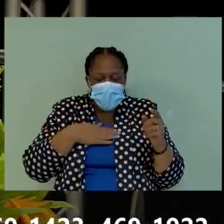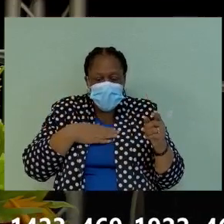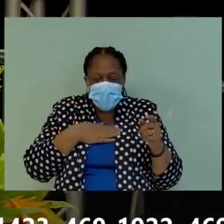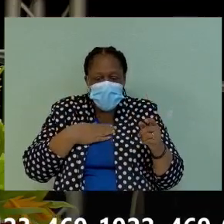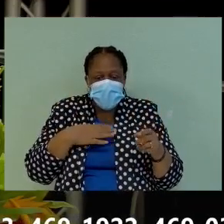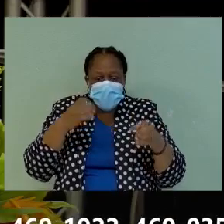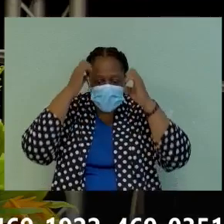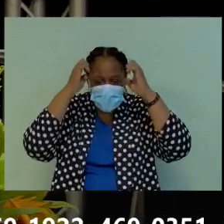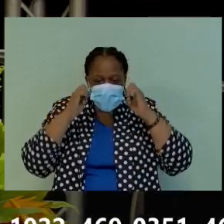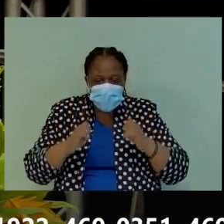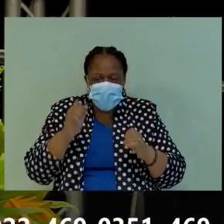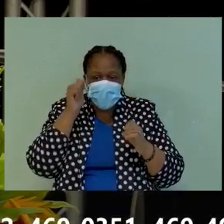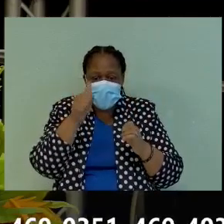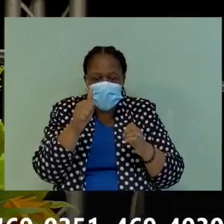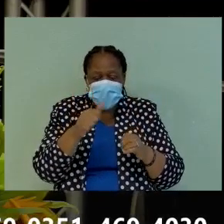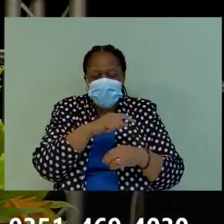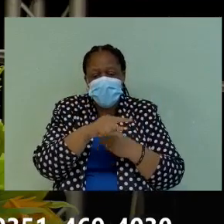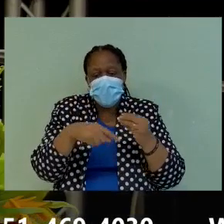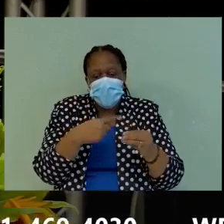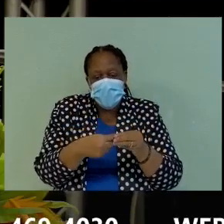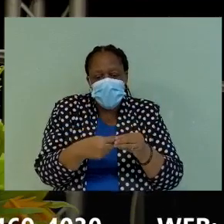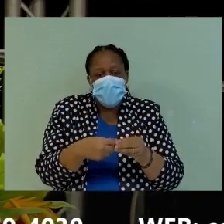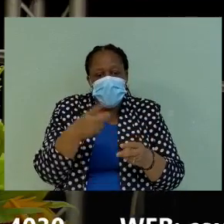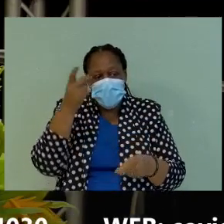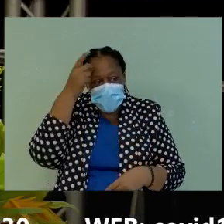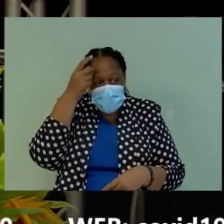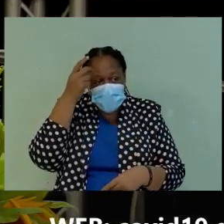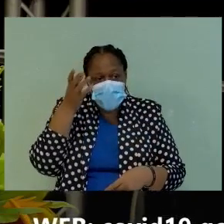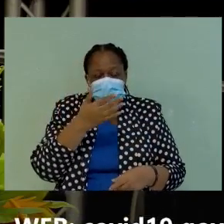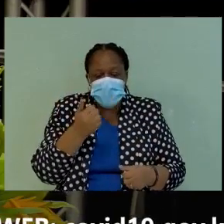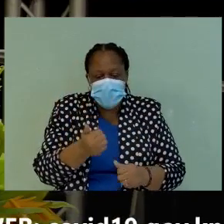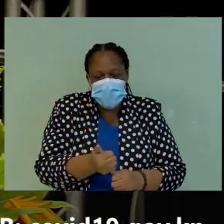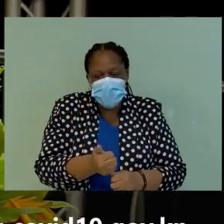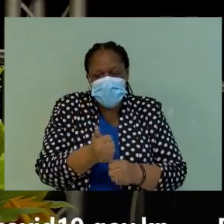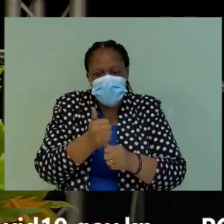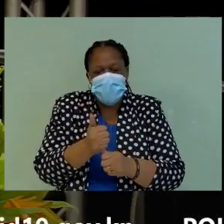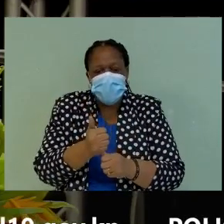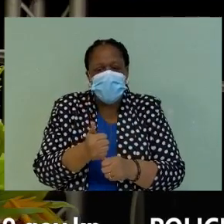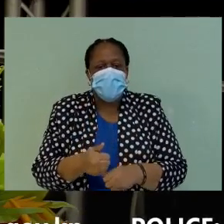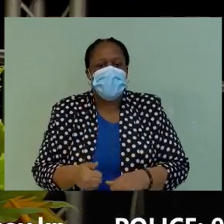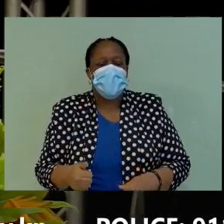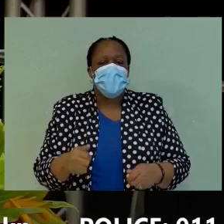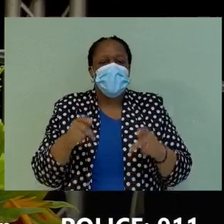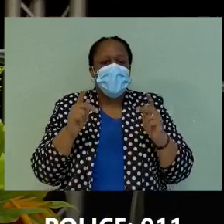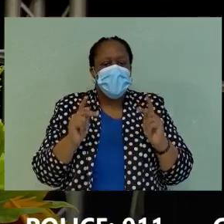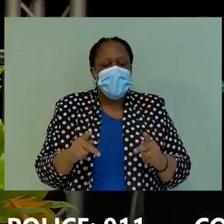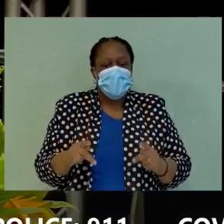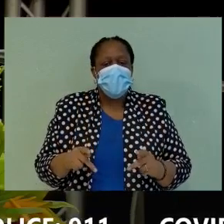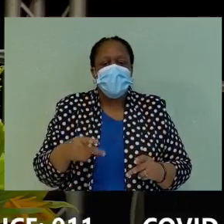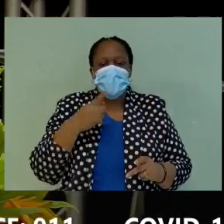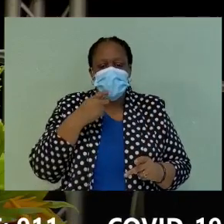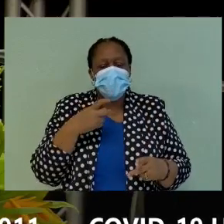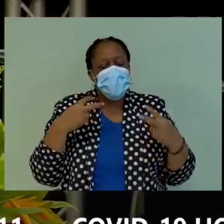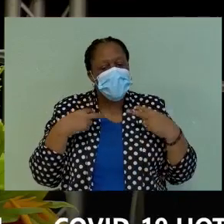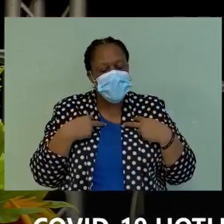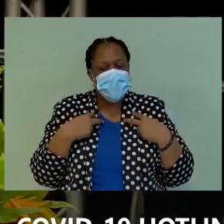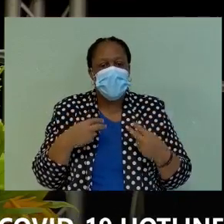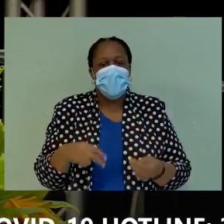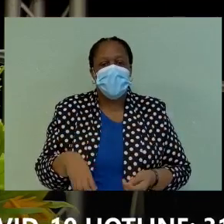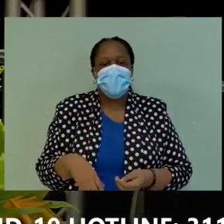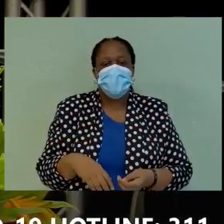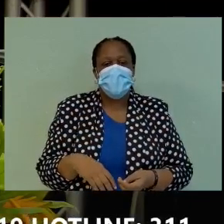us continue to contain the spread and support those who are affected. Let us end stigma and discrimination and